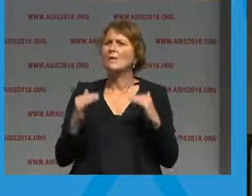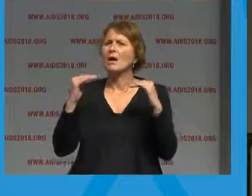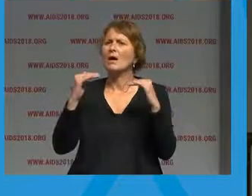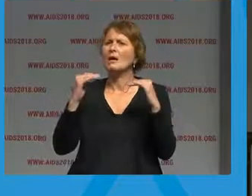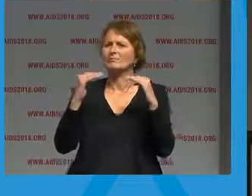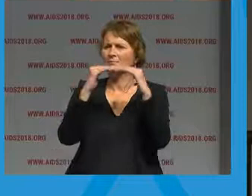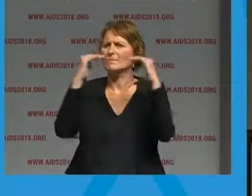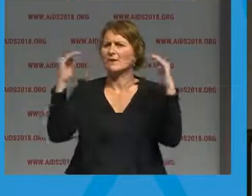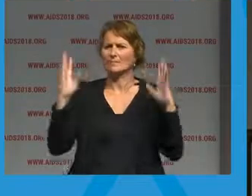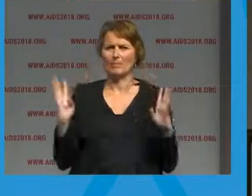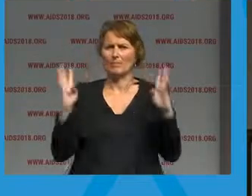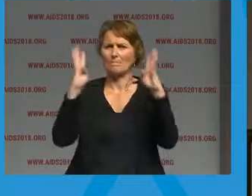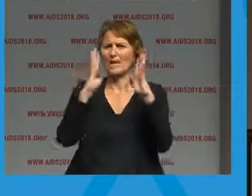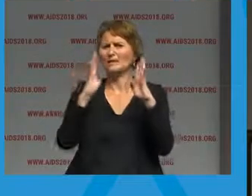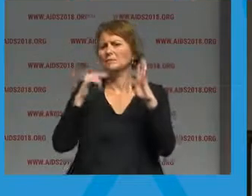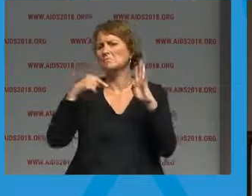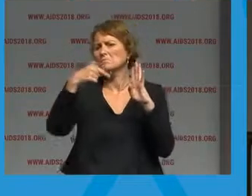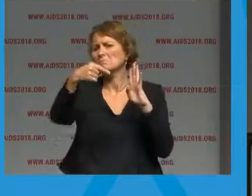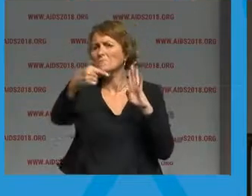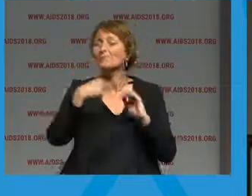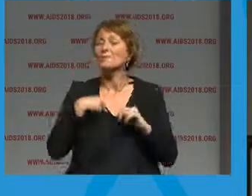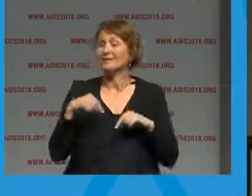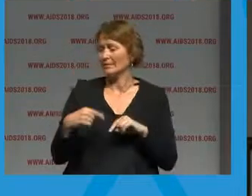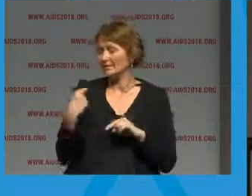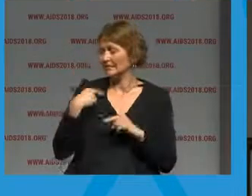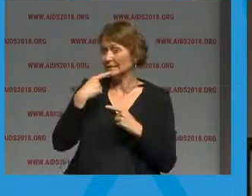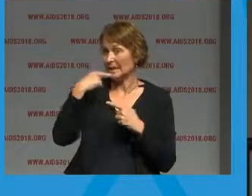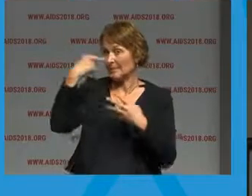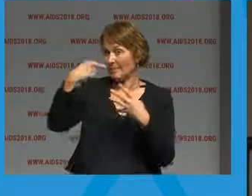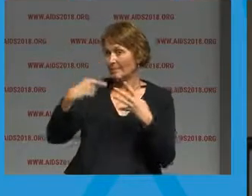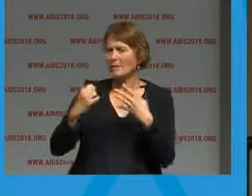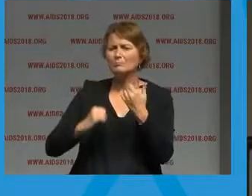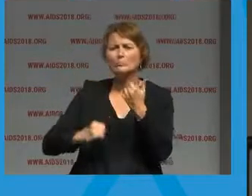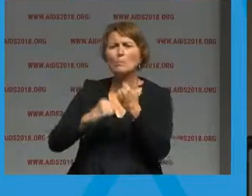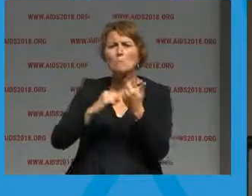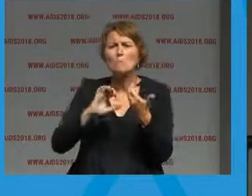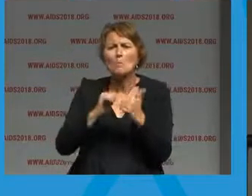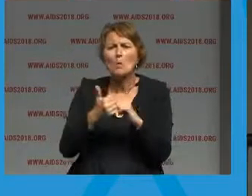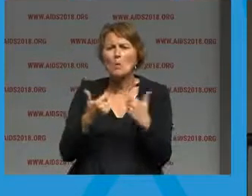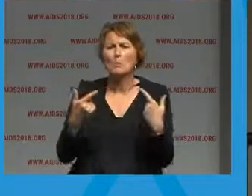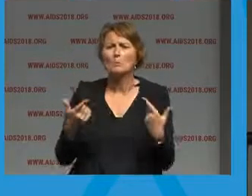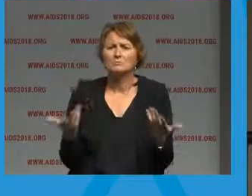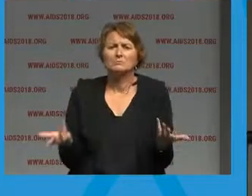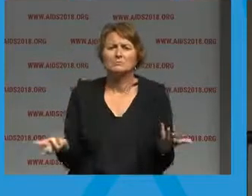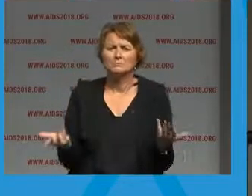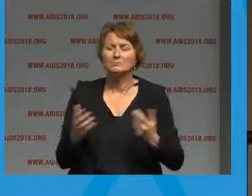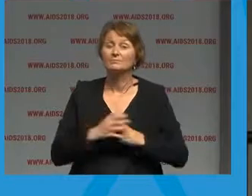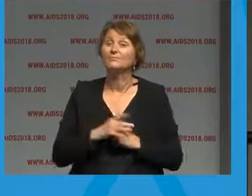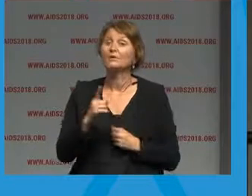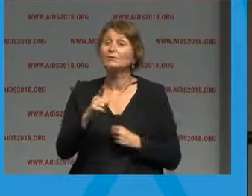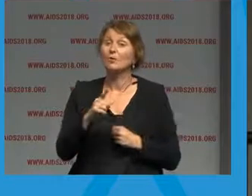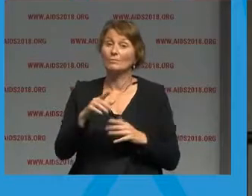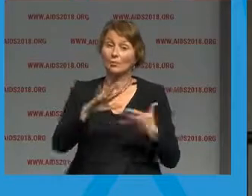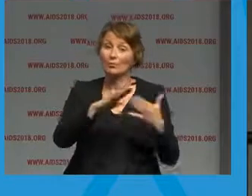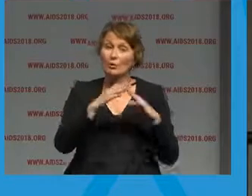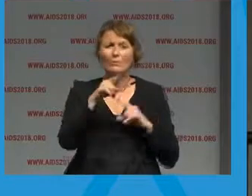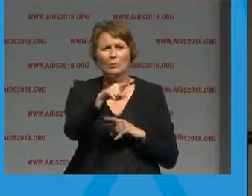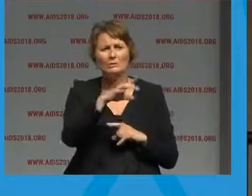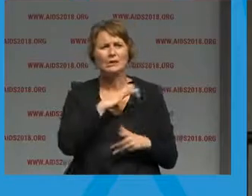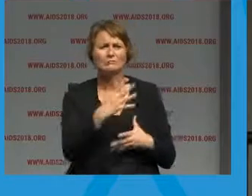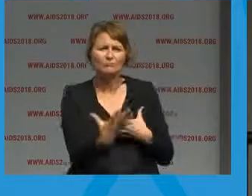is supporting the issues that you brought up, a role and place for the community to